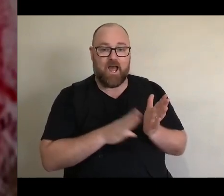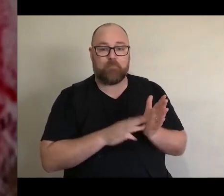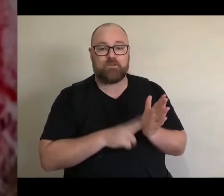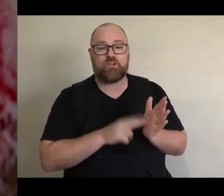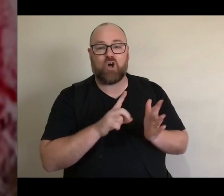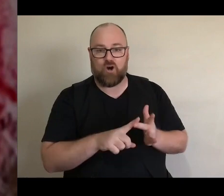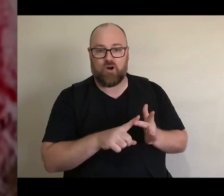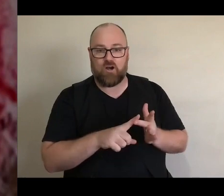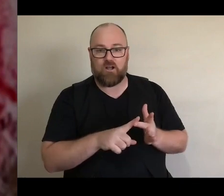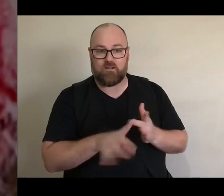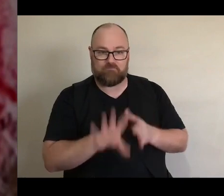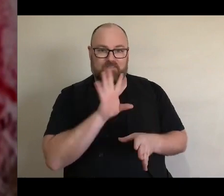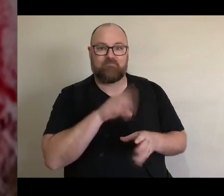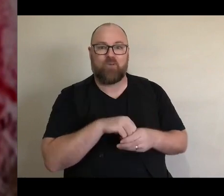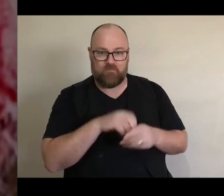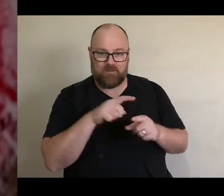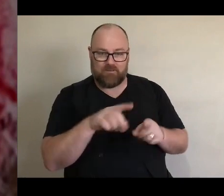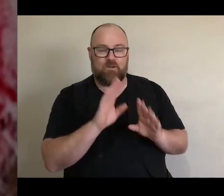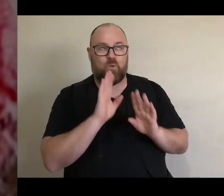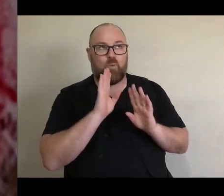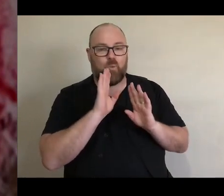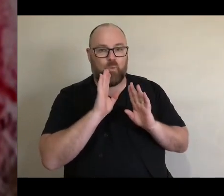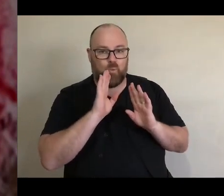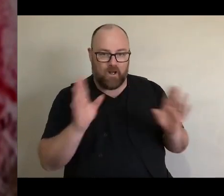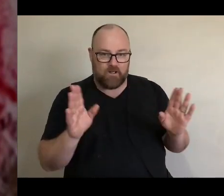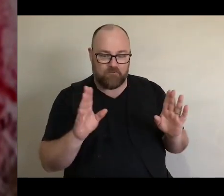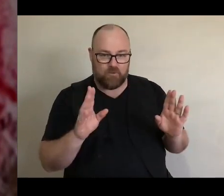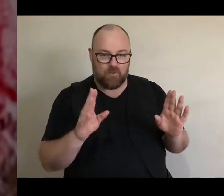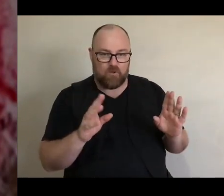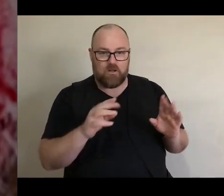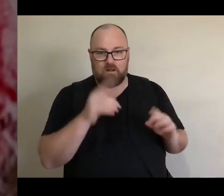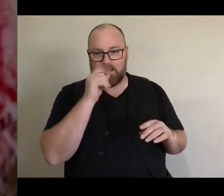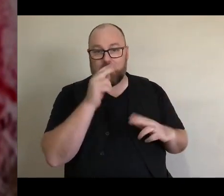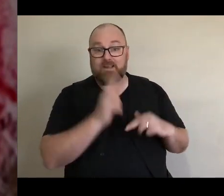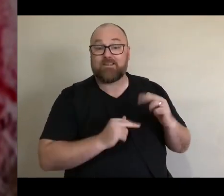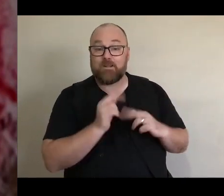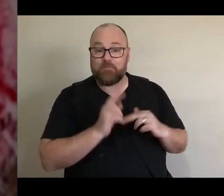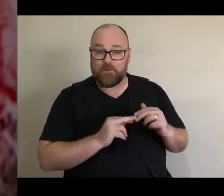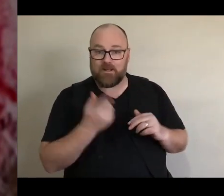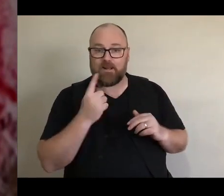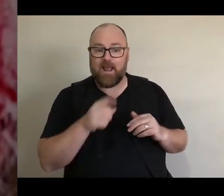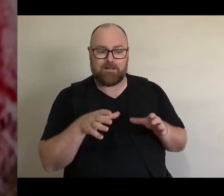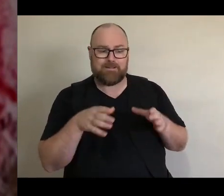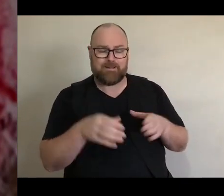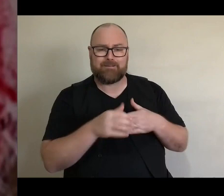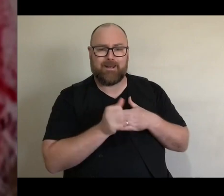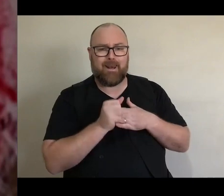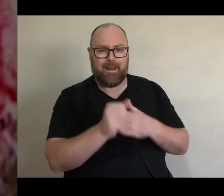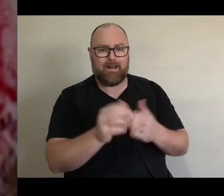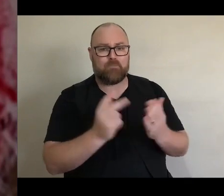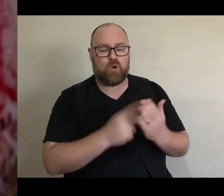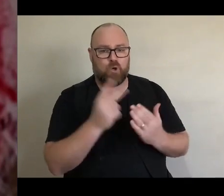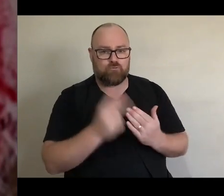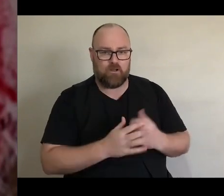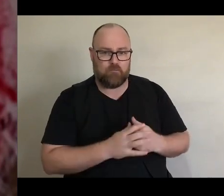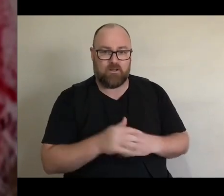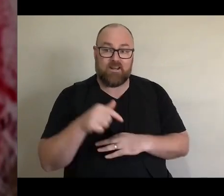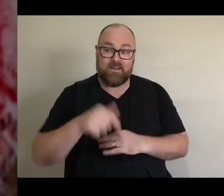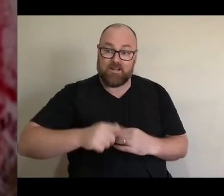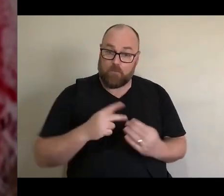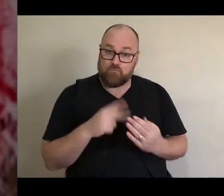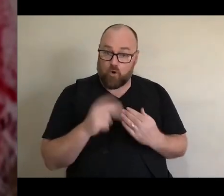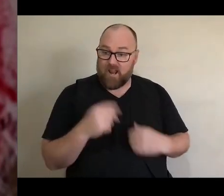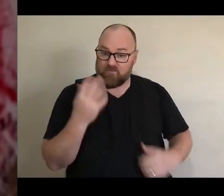wonderful capacity building and sector leading program. Just recently, the program underwent a